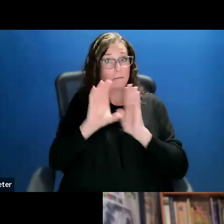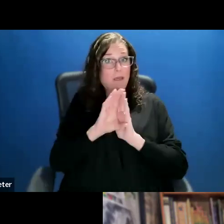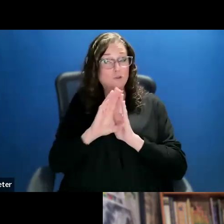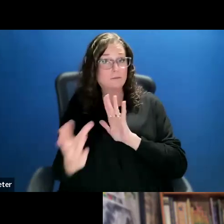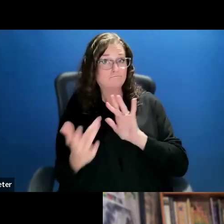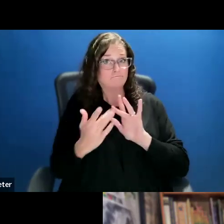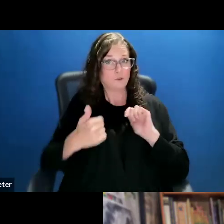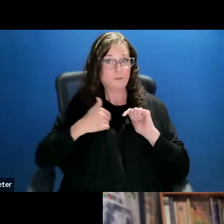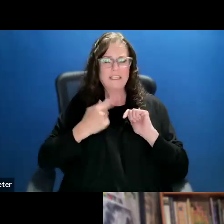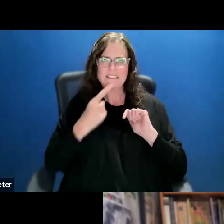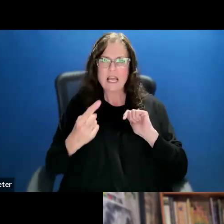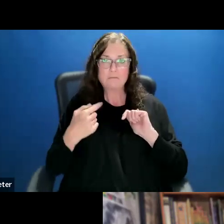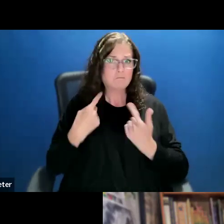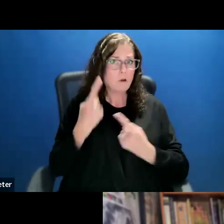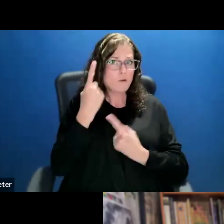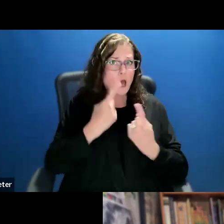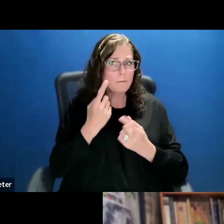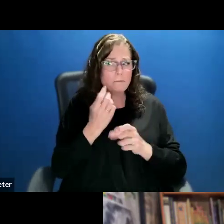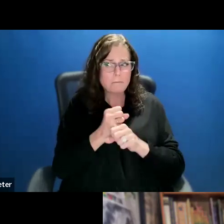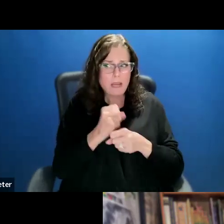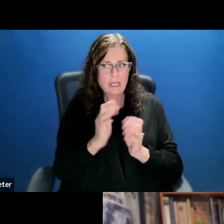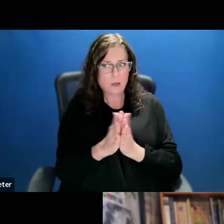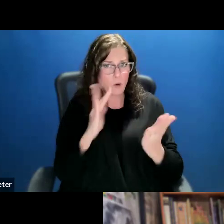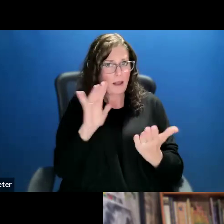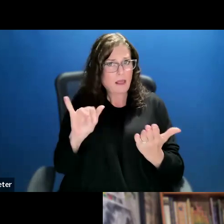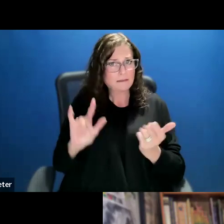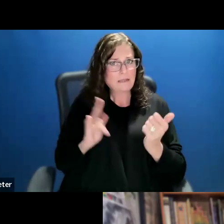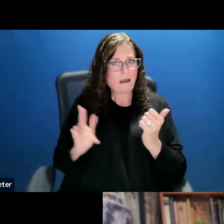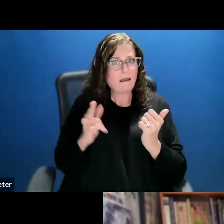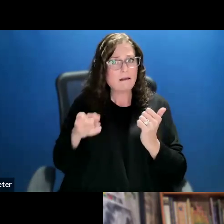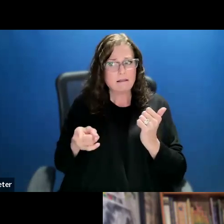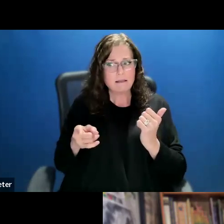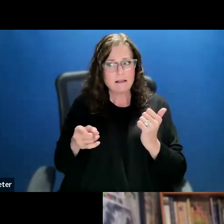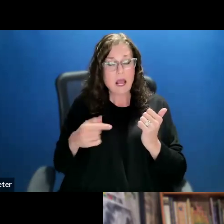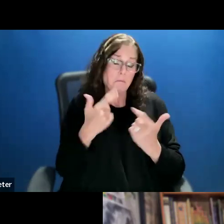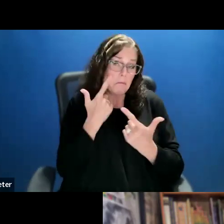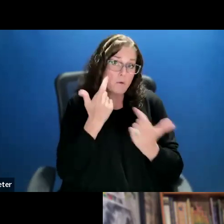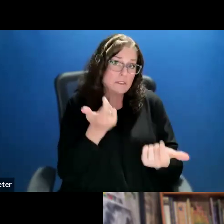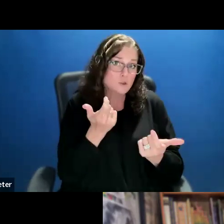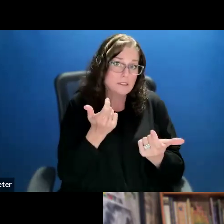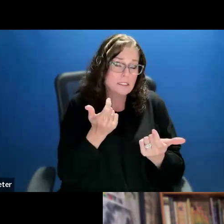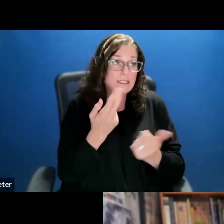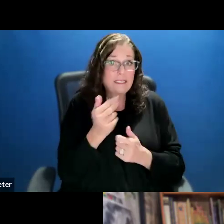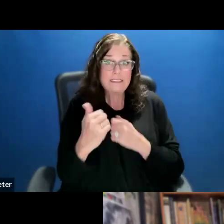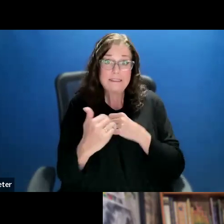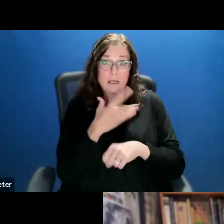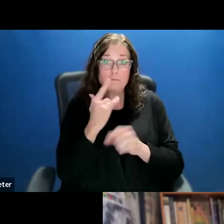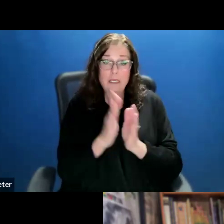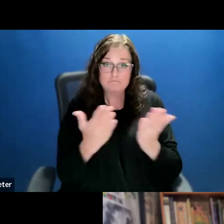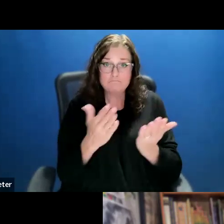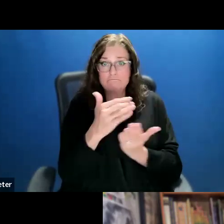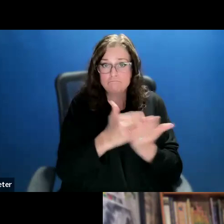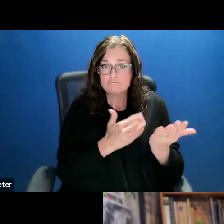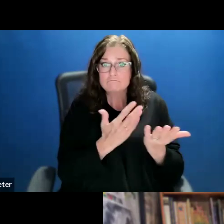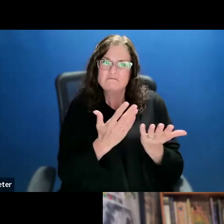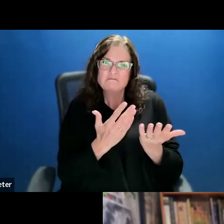and said, had I ever thought about making a book in this style? And I was very interested. He sent me a manuscript